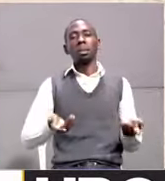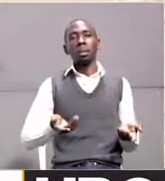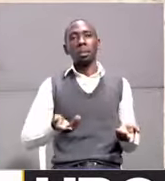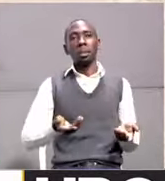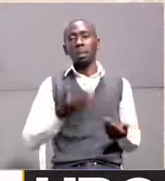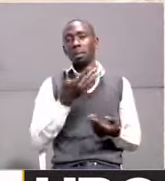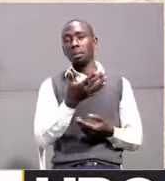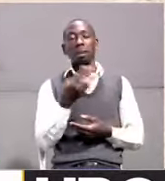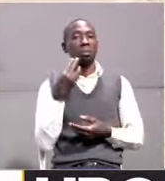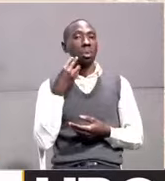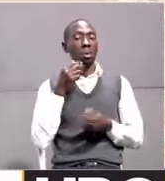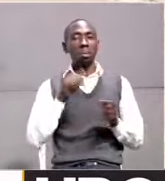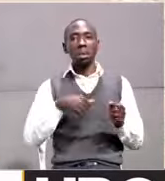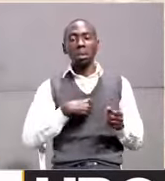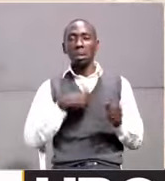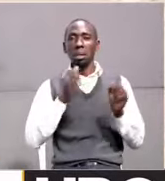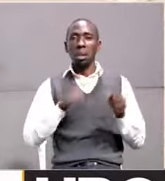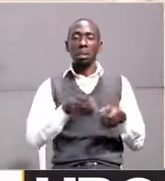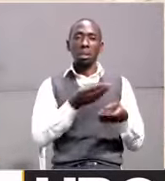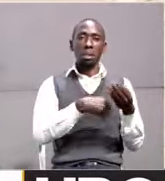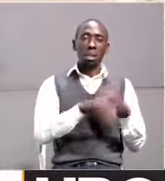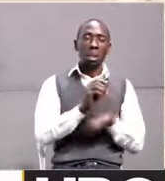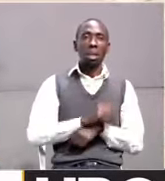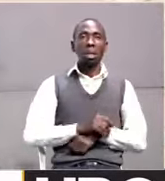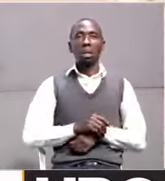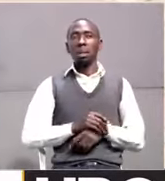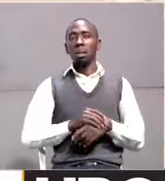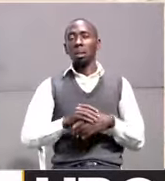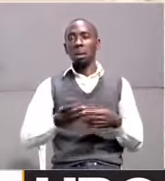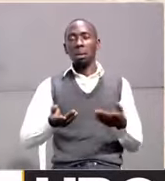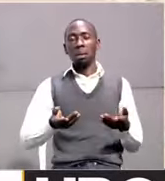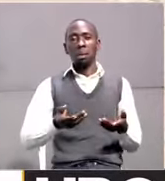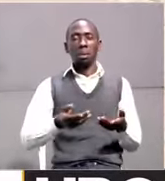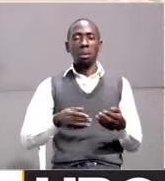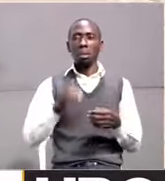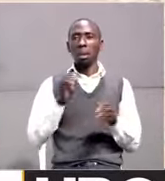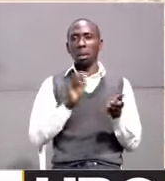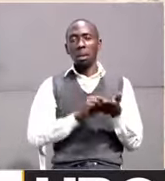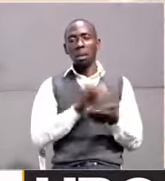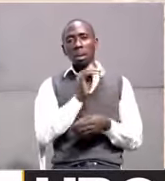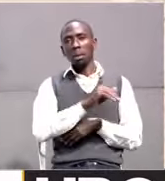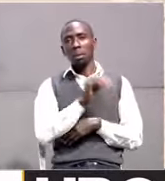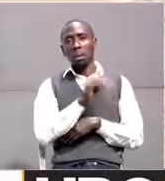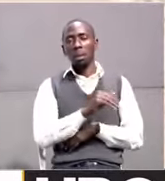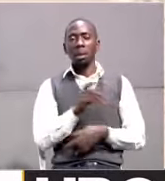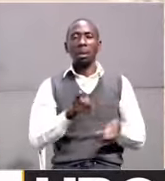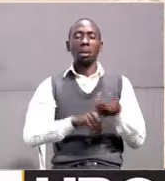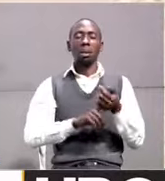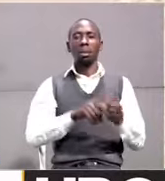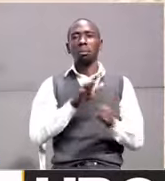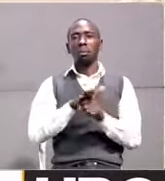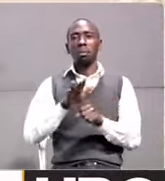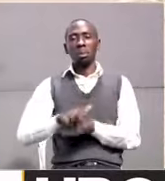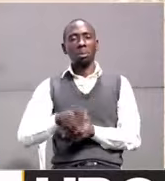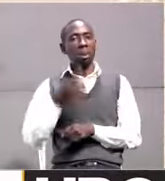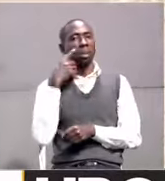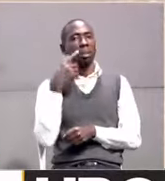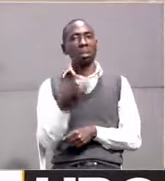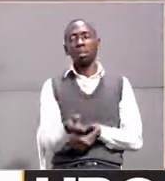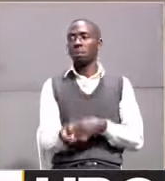5 million, I can sell, I get like 2 million out of this, then the evening, I get more. You can see.